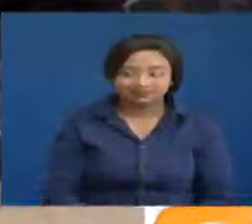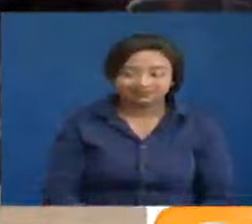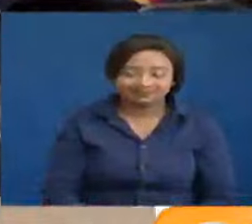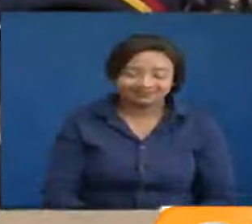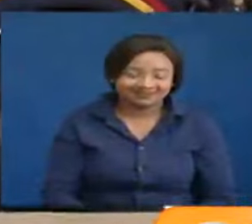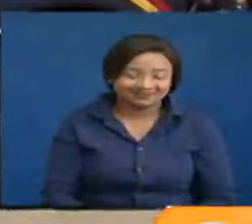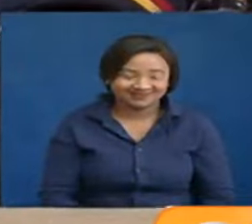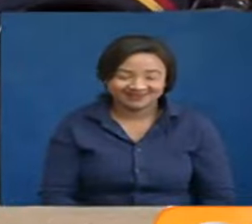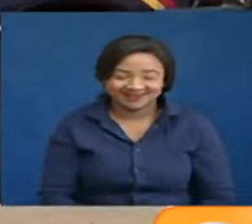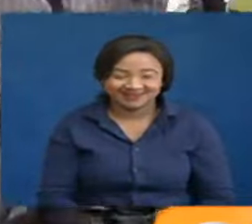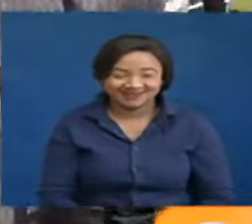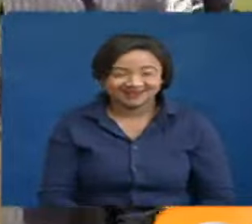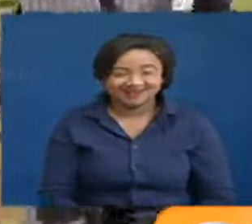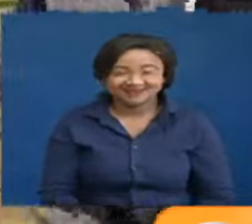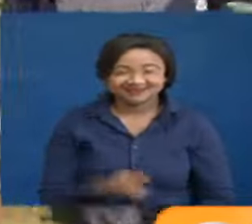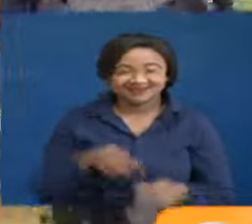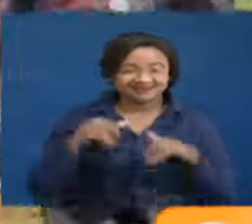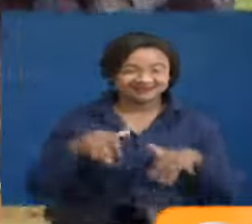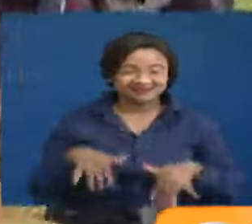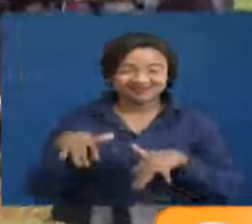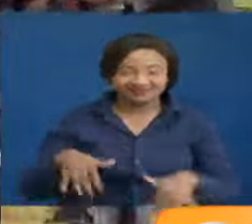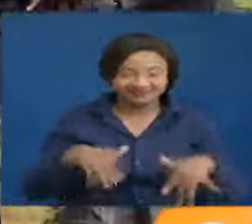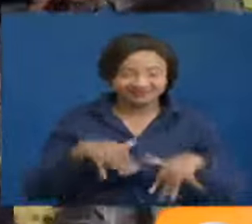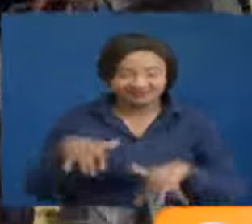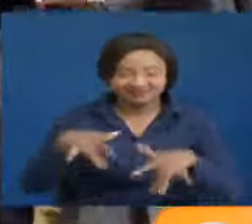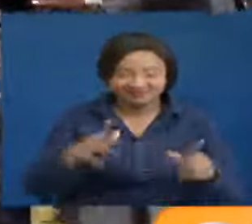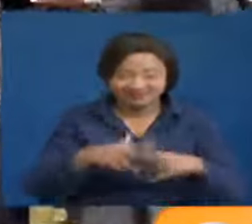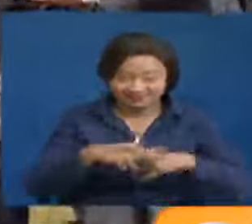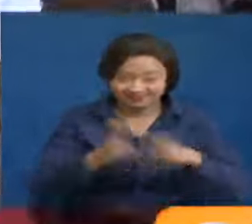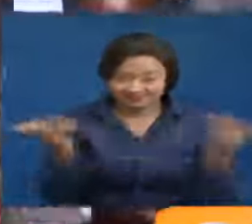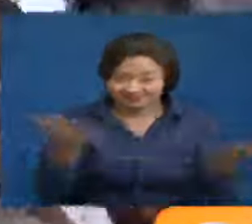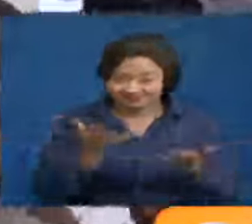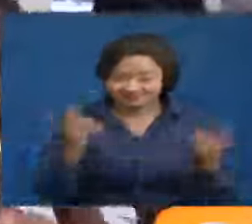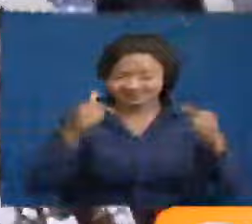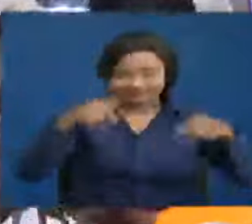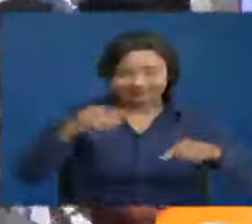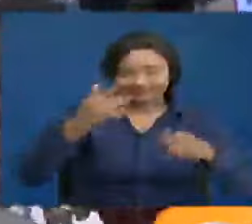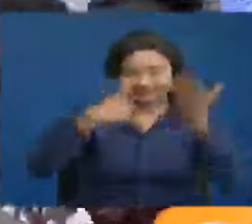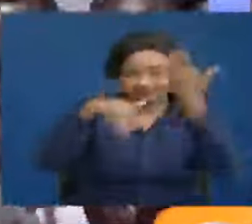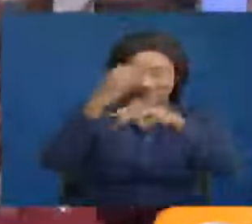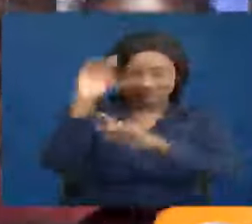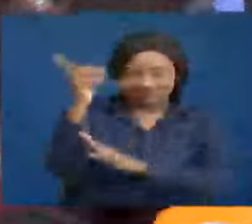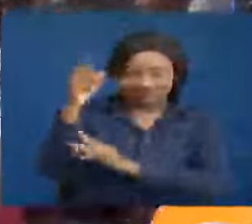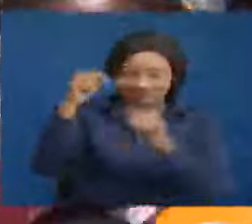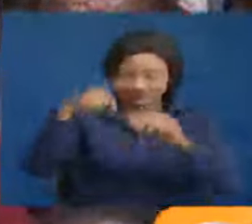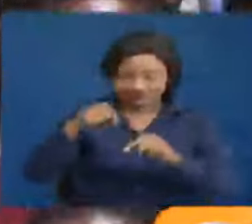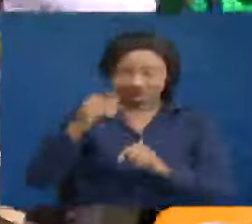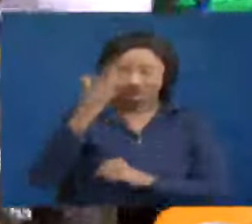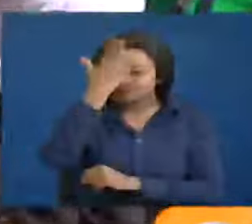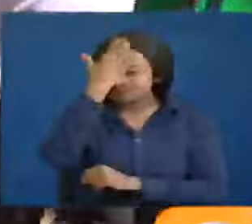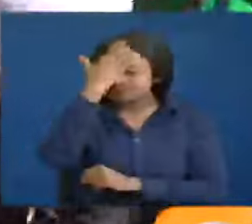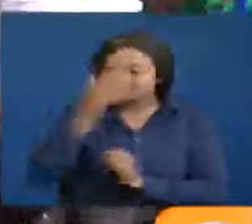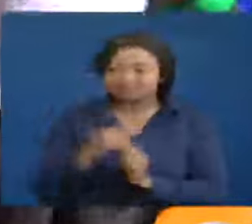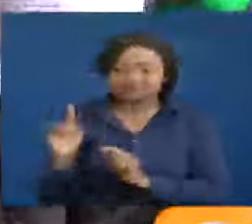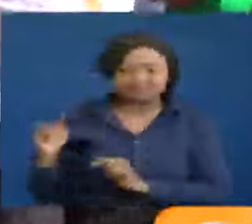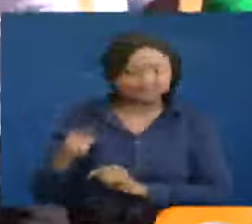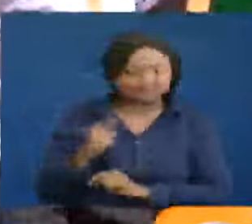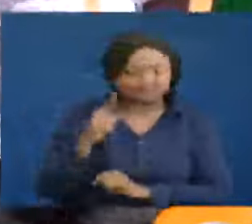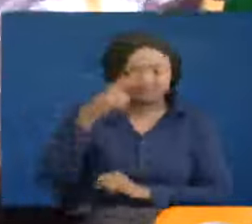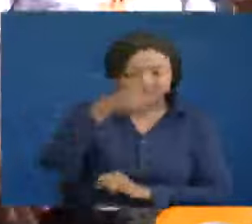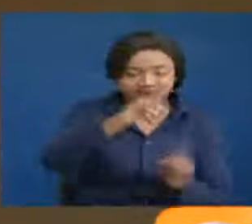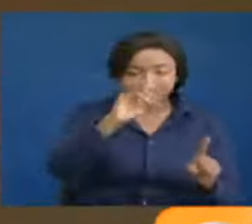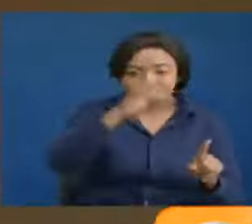The procession kicked off at the UON graduation square Monday morning and headed straight to Nairobi CBD before